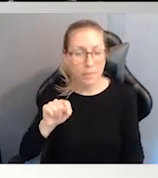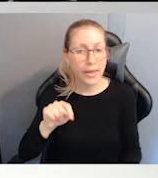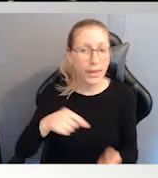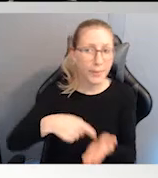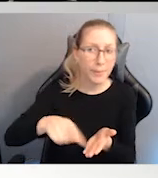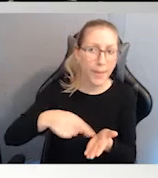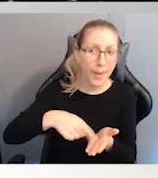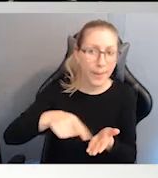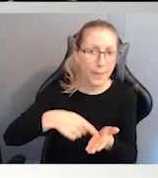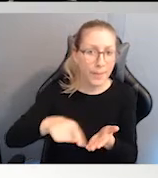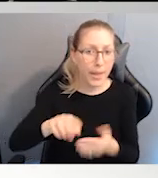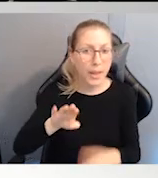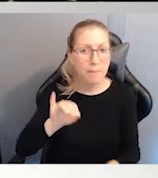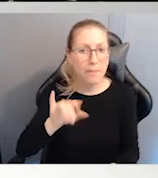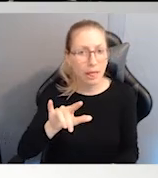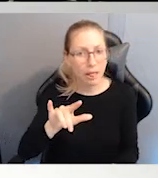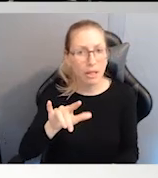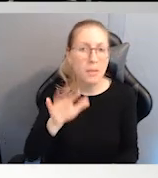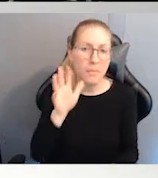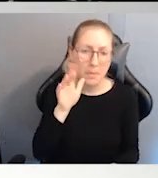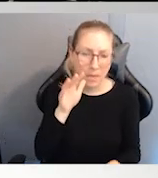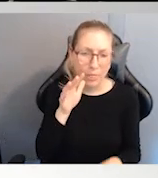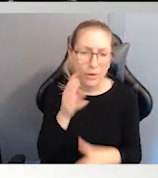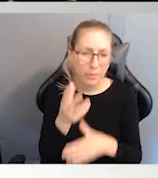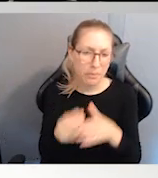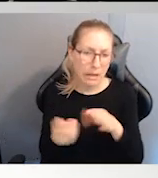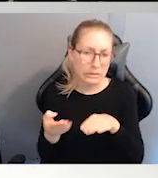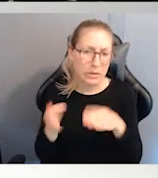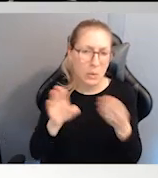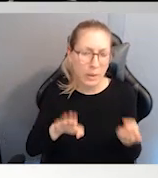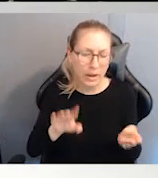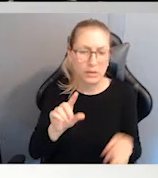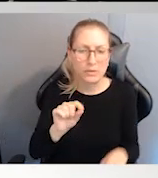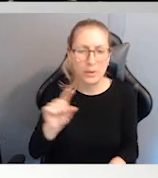mother passed away in 2020. Sorry.